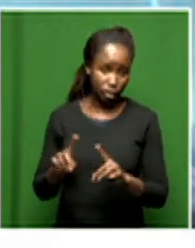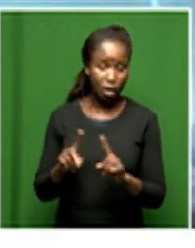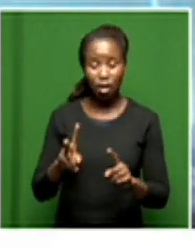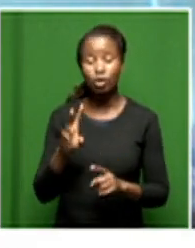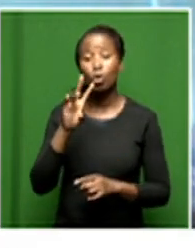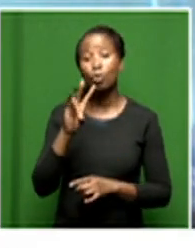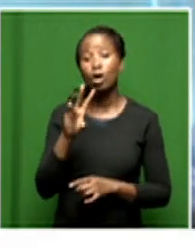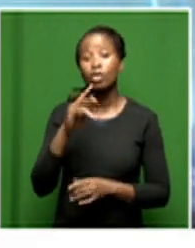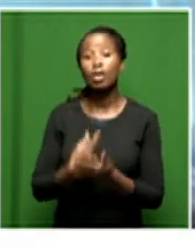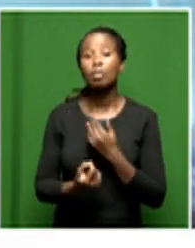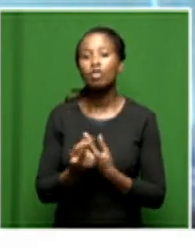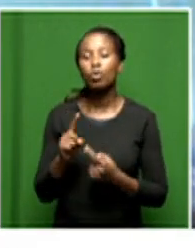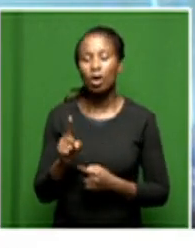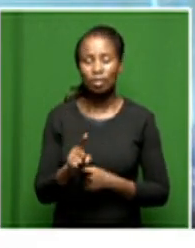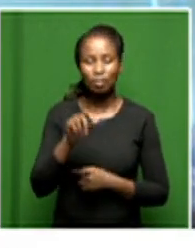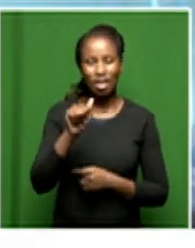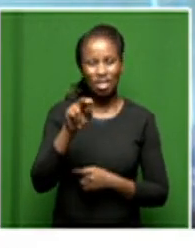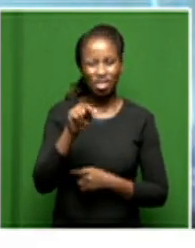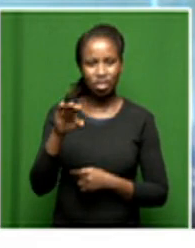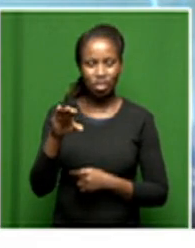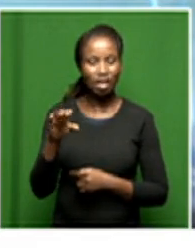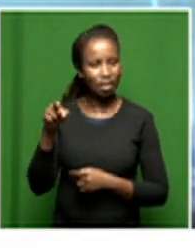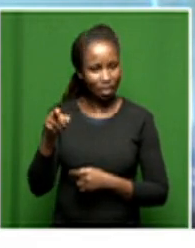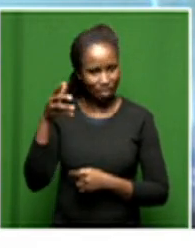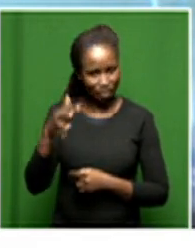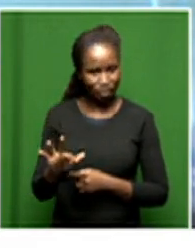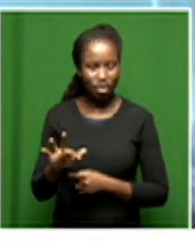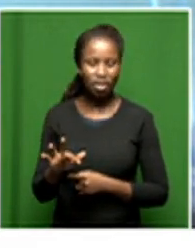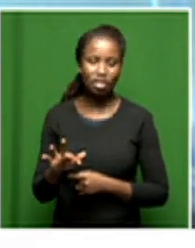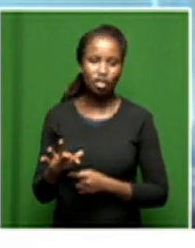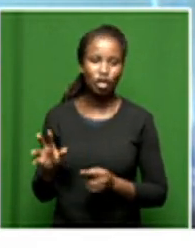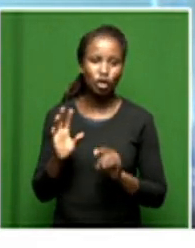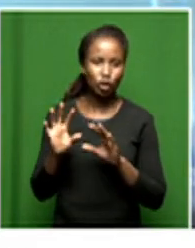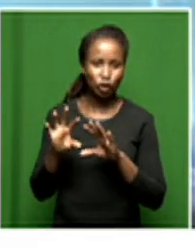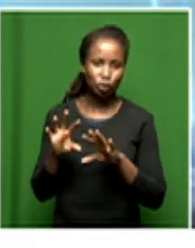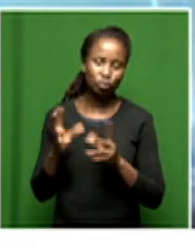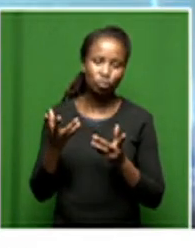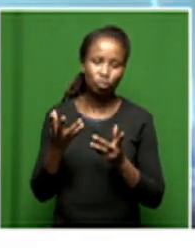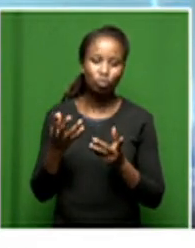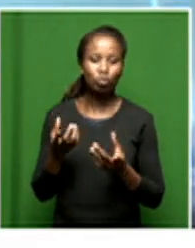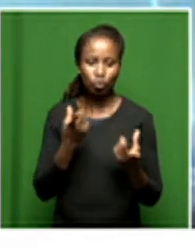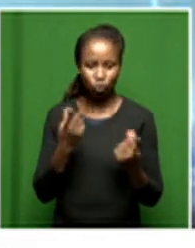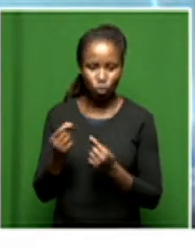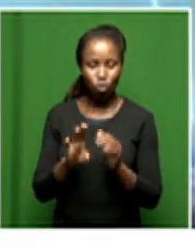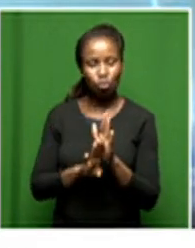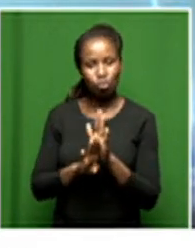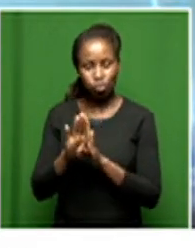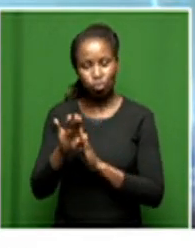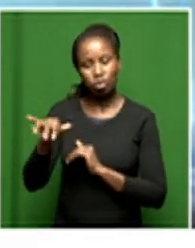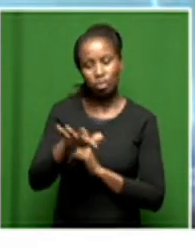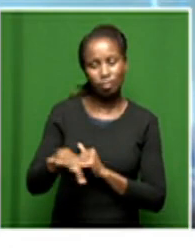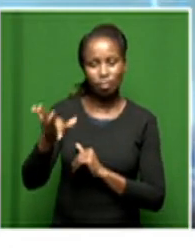Wednesday was that the ANC were able to stop their advance and stop their growth in that particular area.